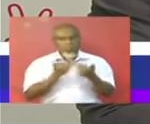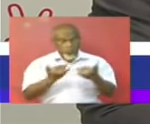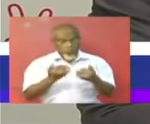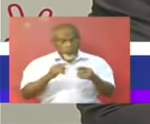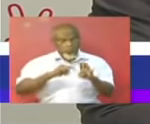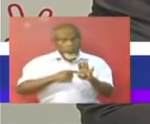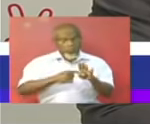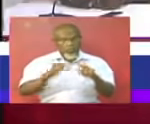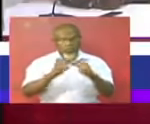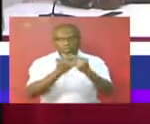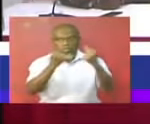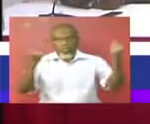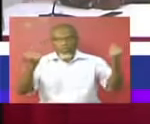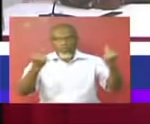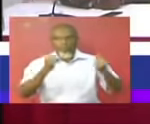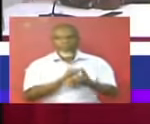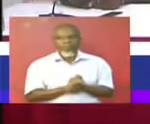Media.